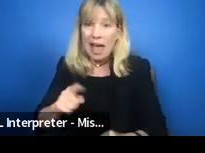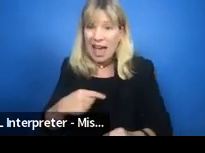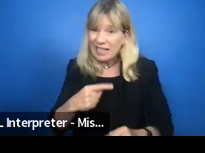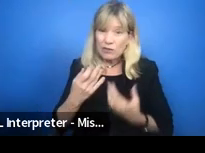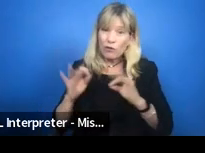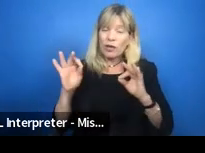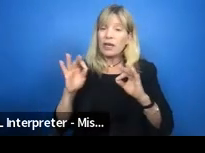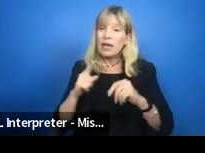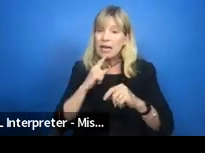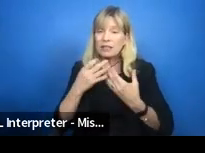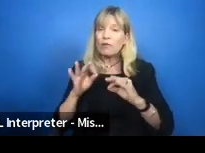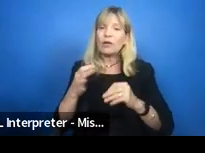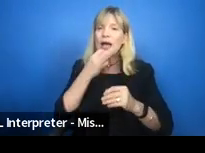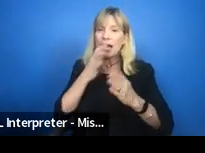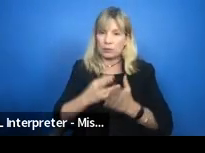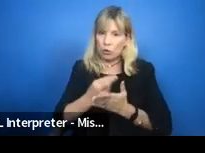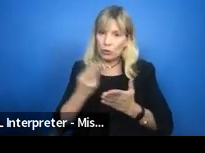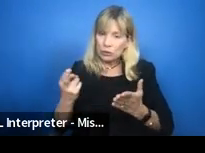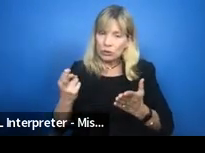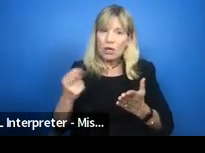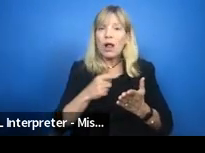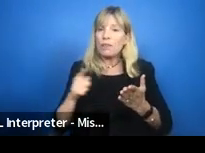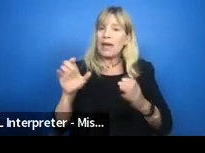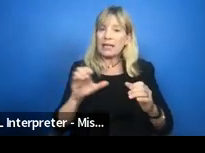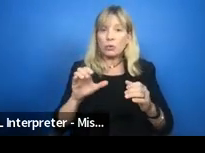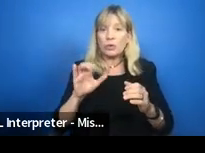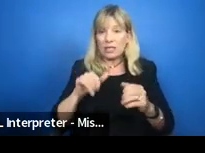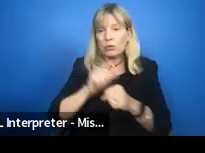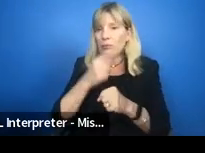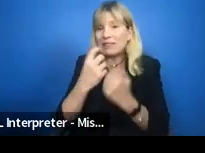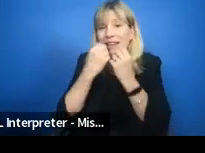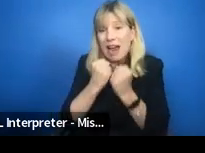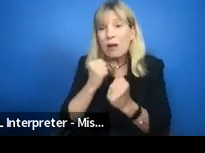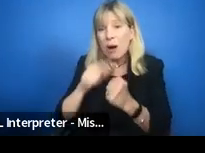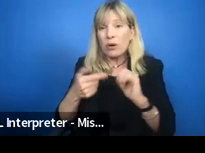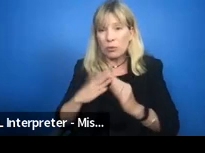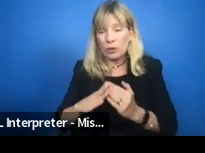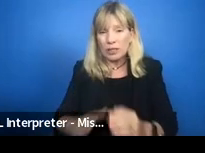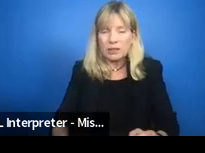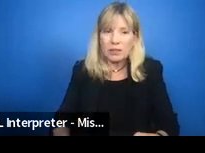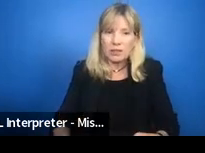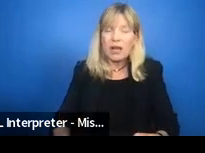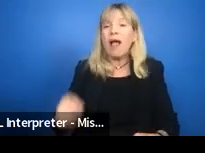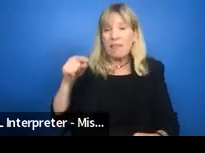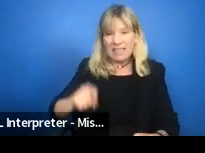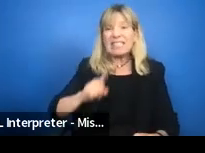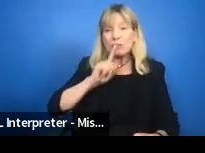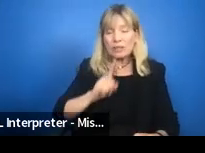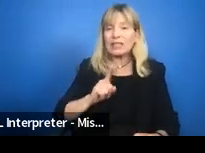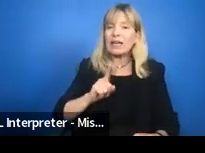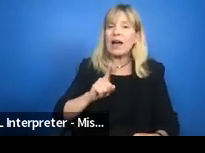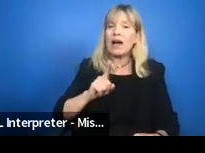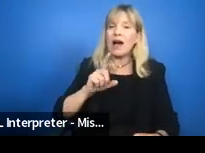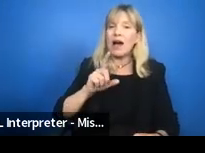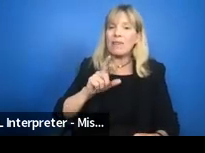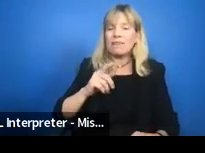It's a free expert resource. And they do this work because they care about their communities. This is really a sister's